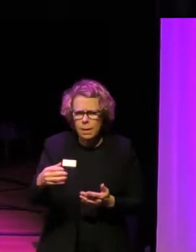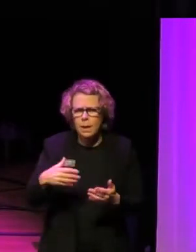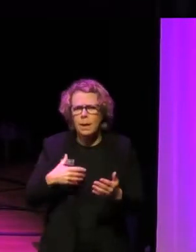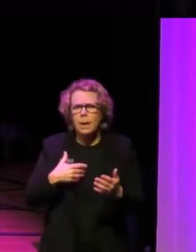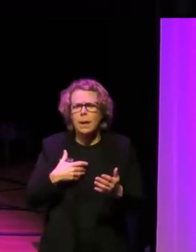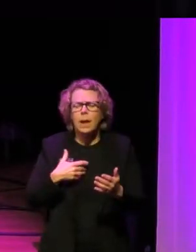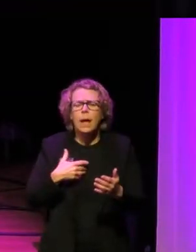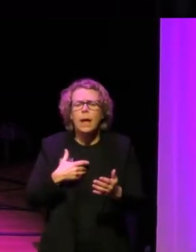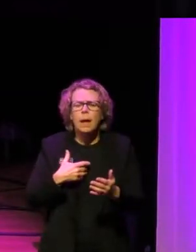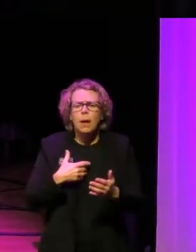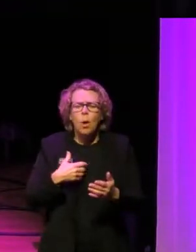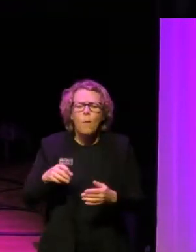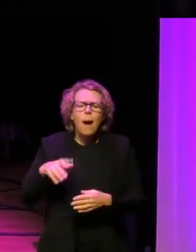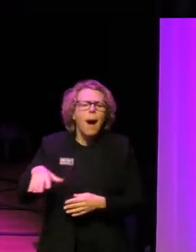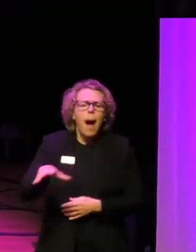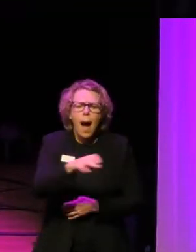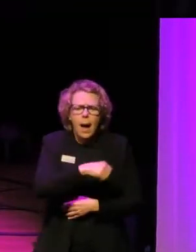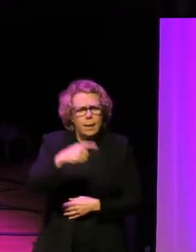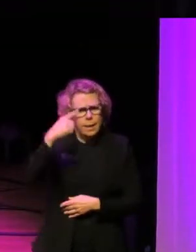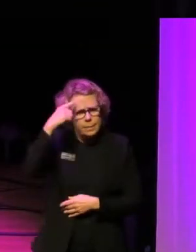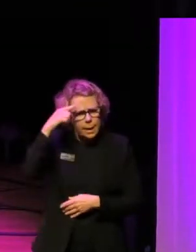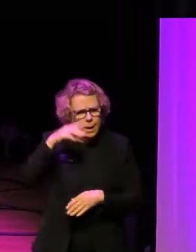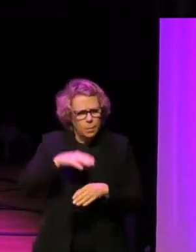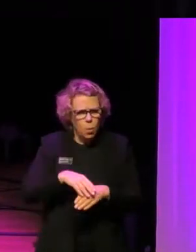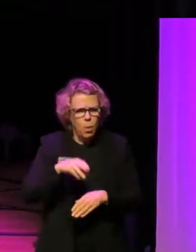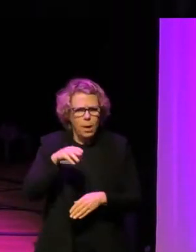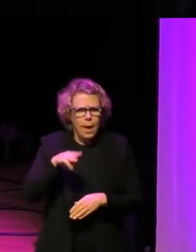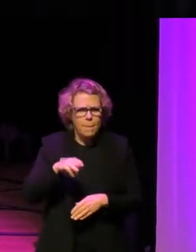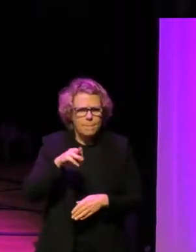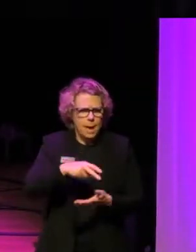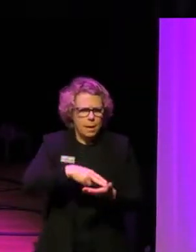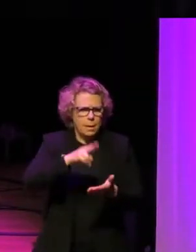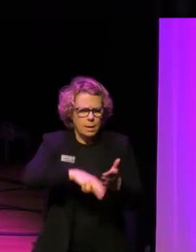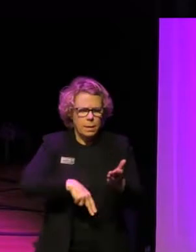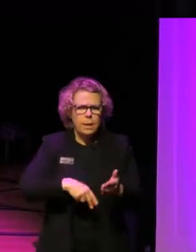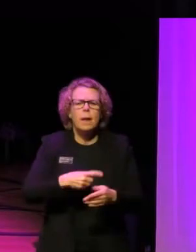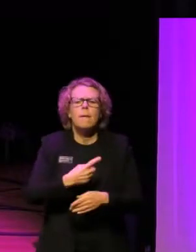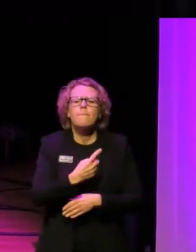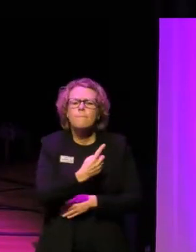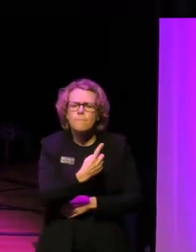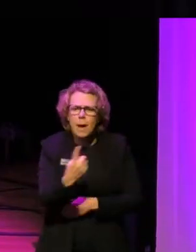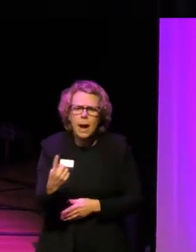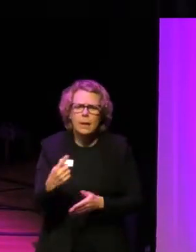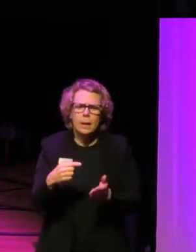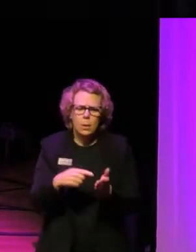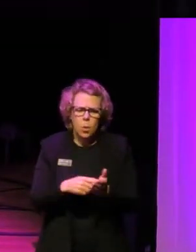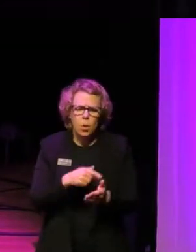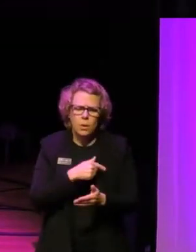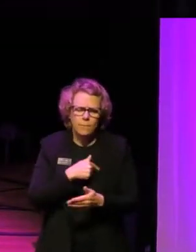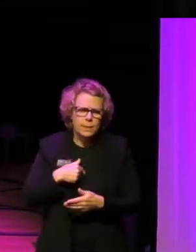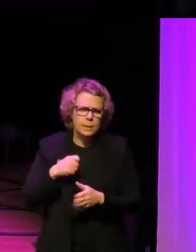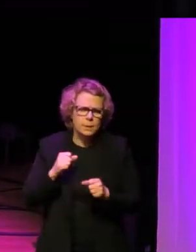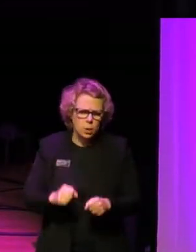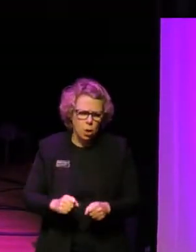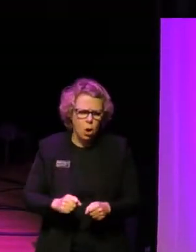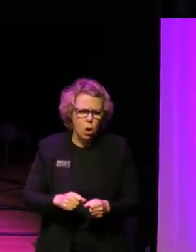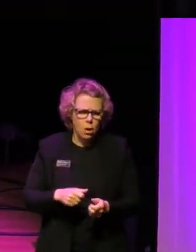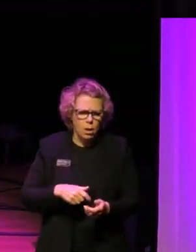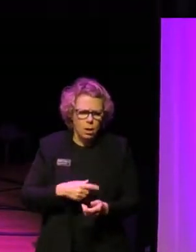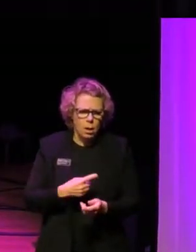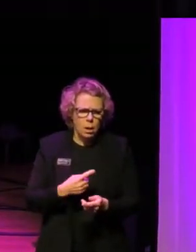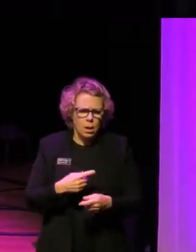Universal Declaration of Human Rights, every time they were about to act or to